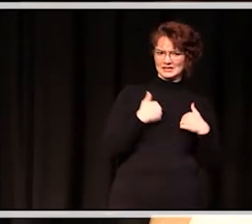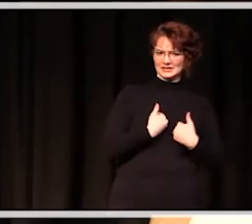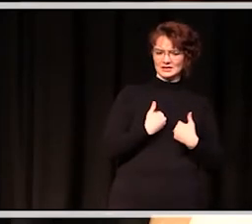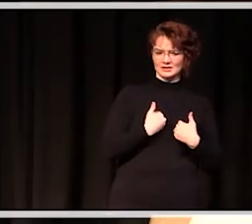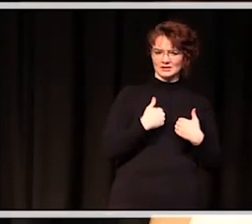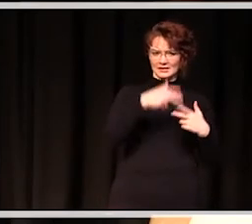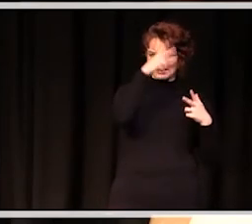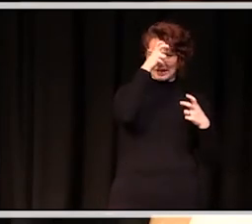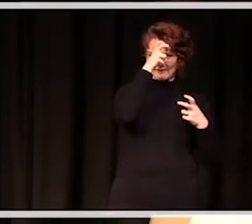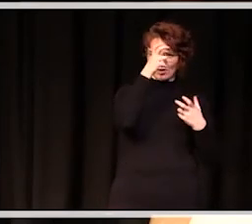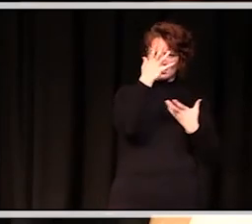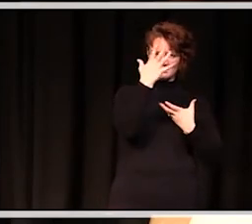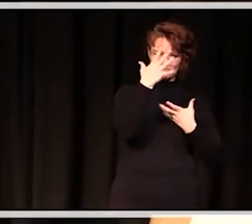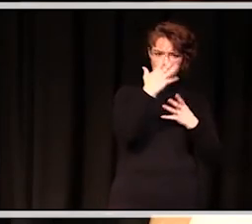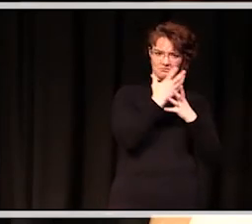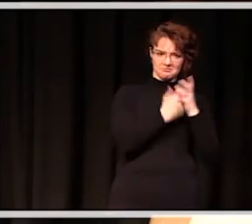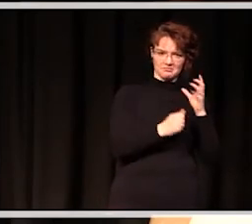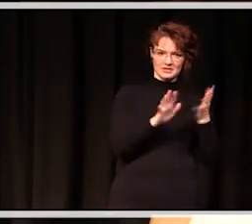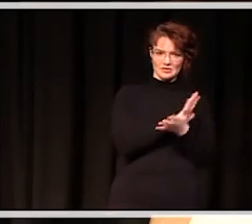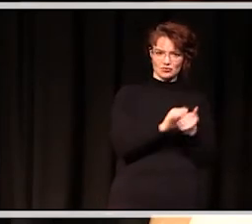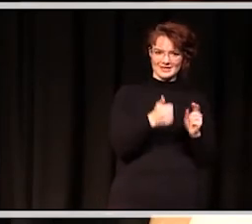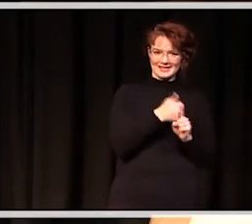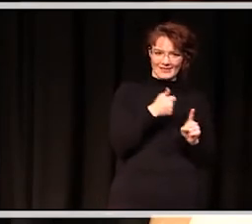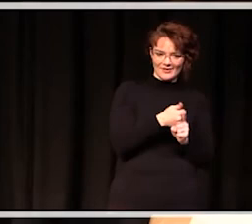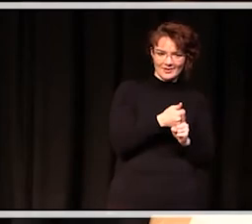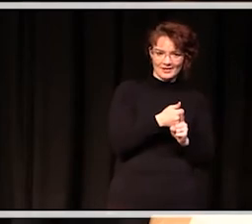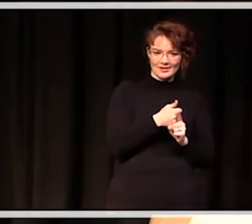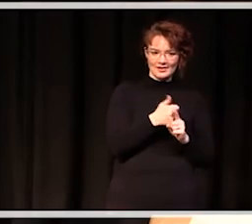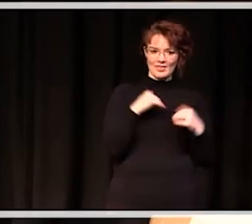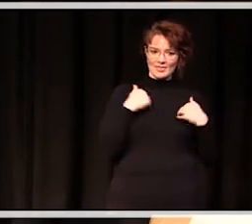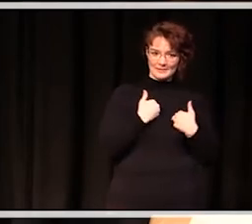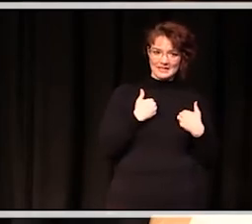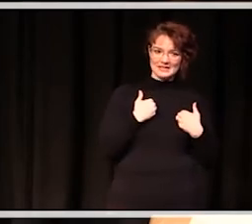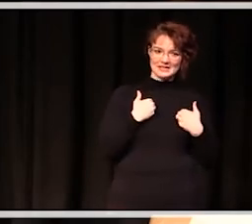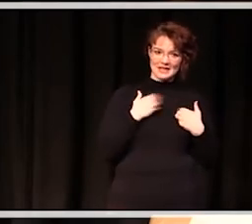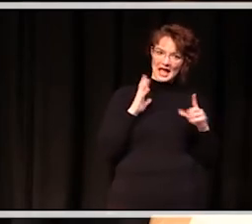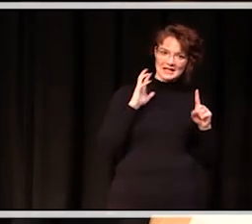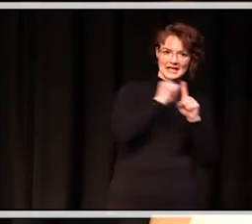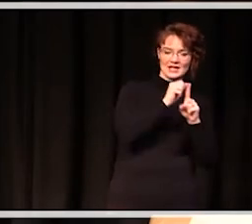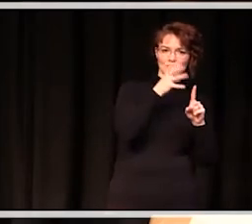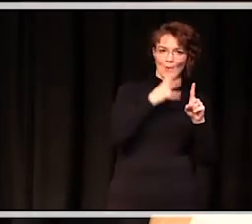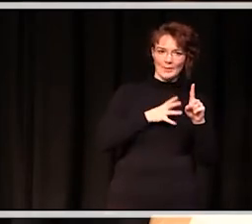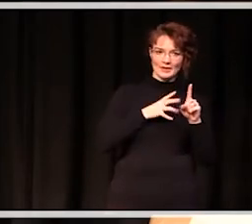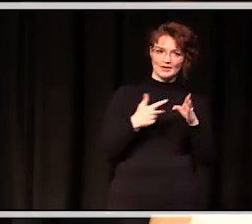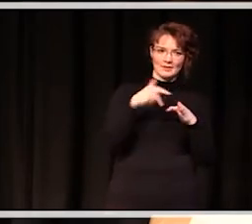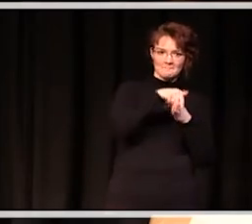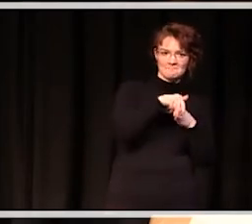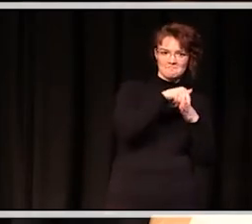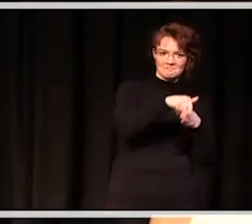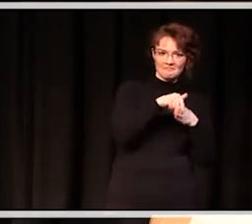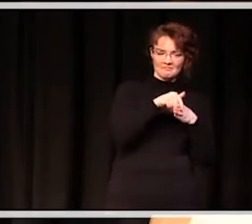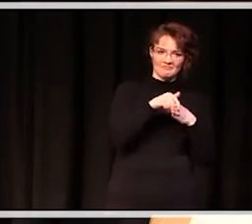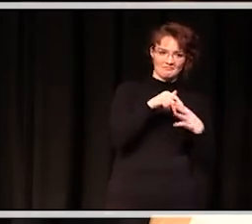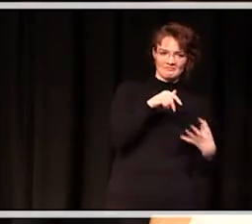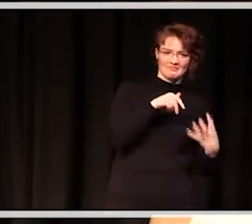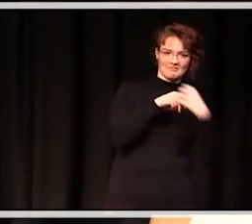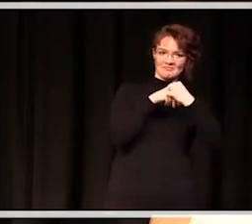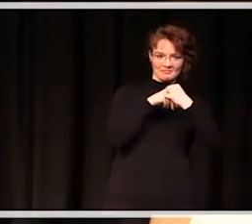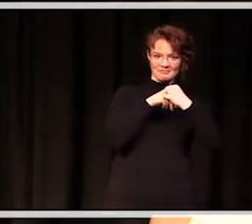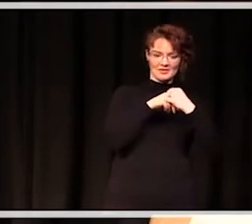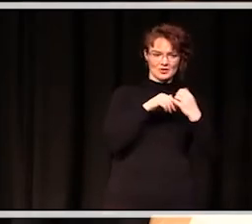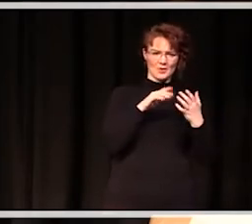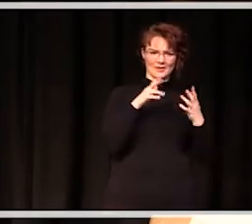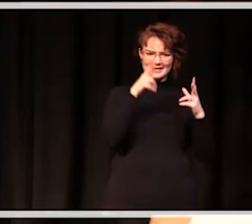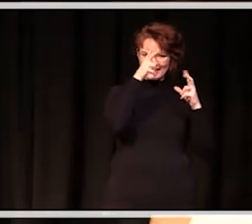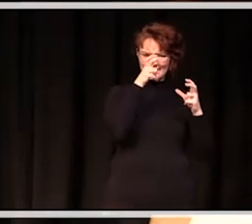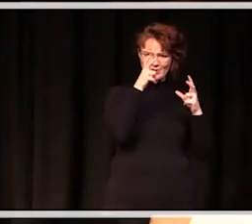evil implodes on itself. The beast actually attacks this woman riding her. And it's like evil, it just implodes